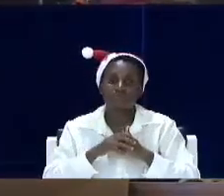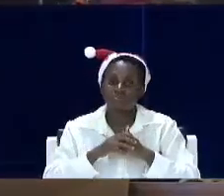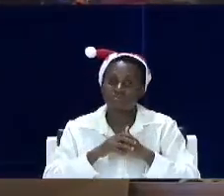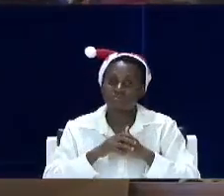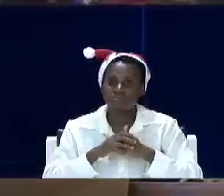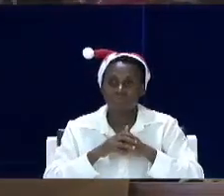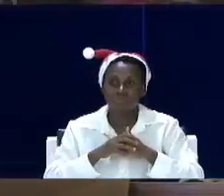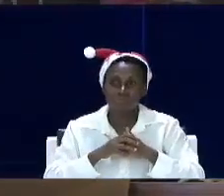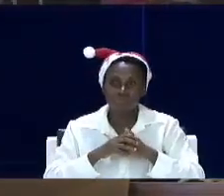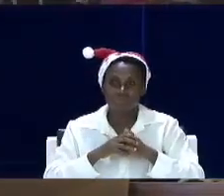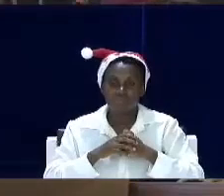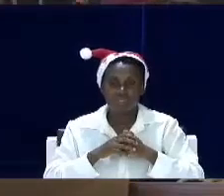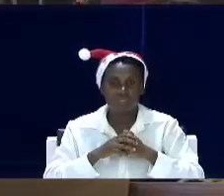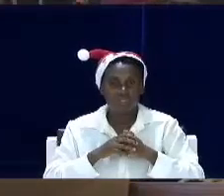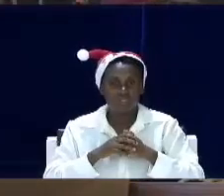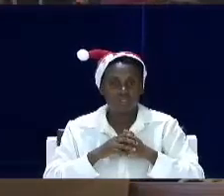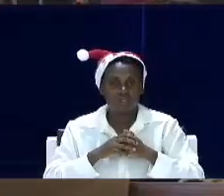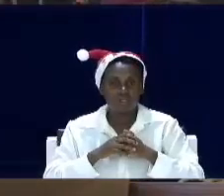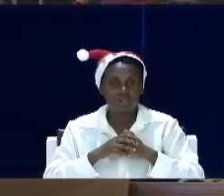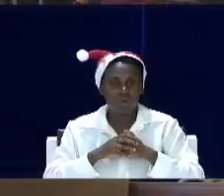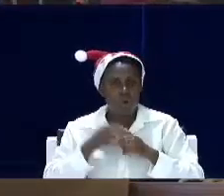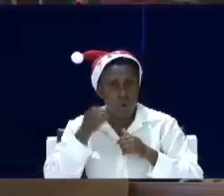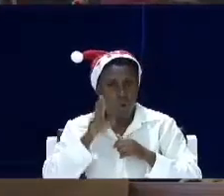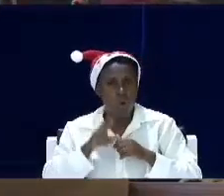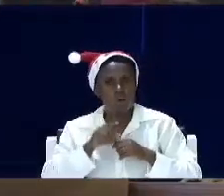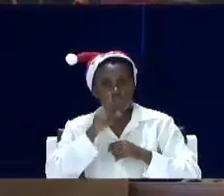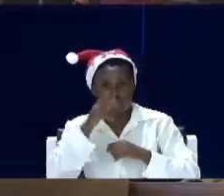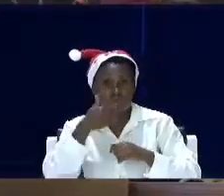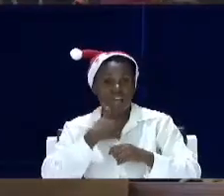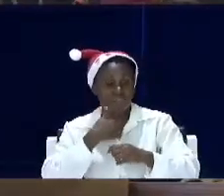Convince me that you have a right to be on earth.